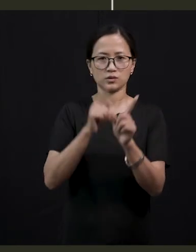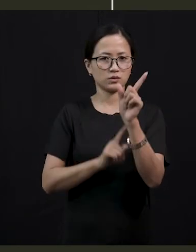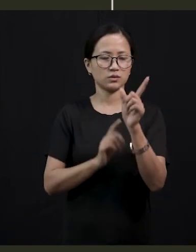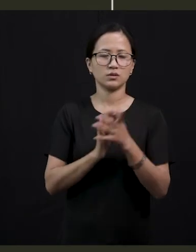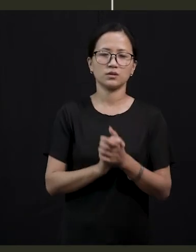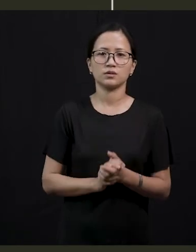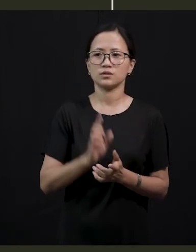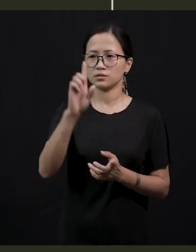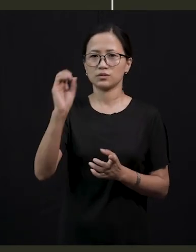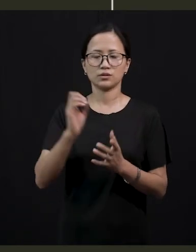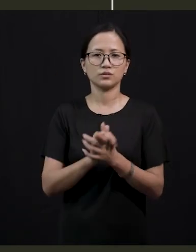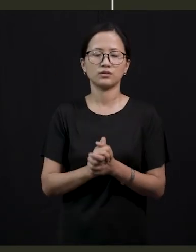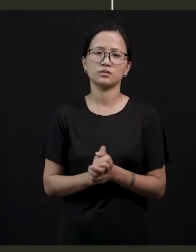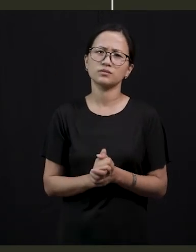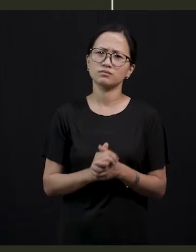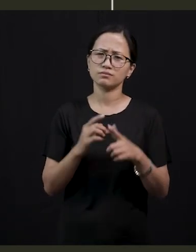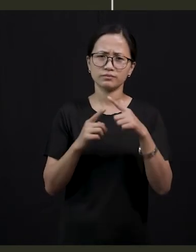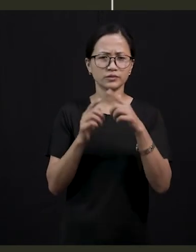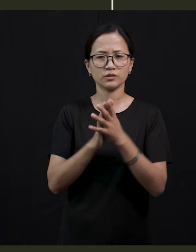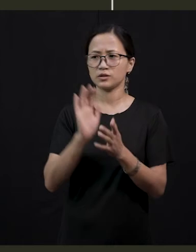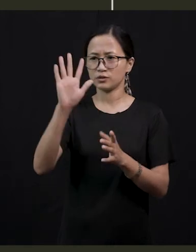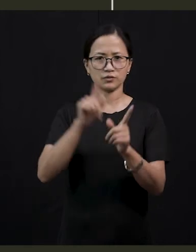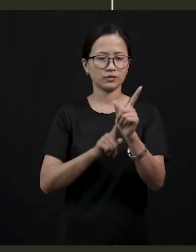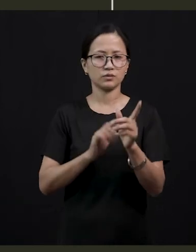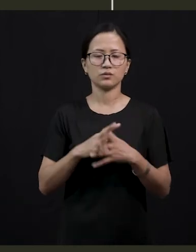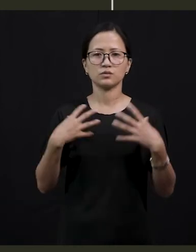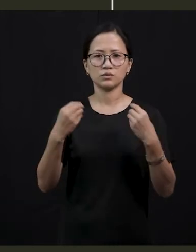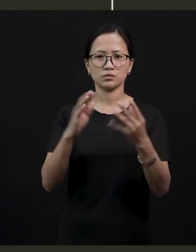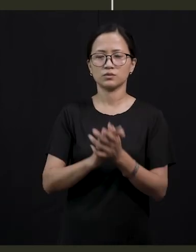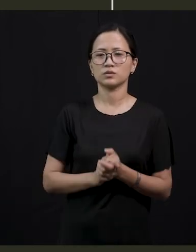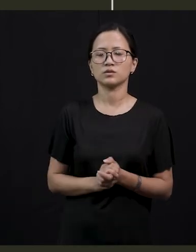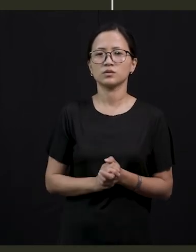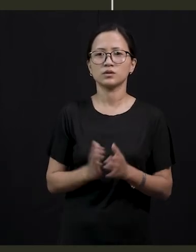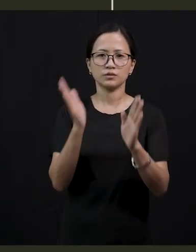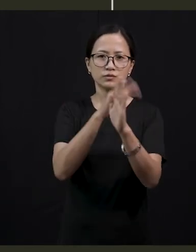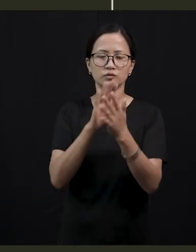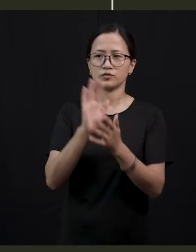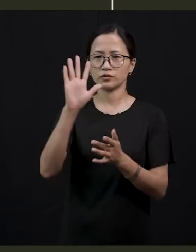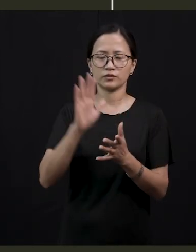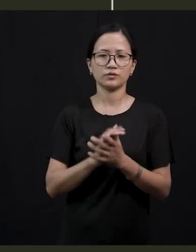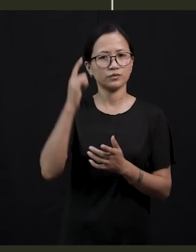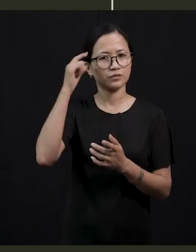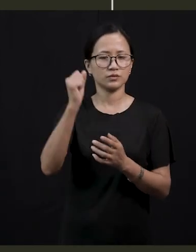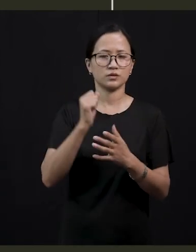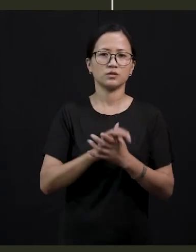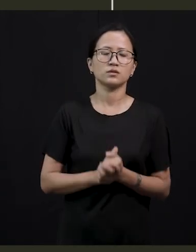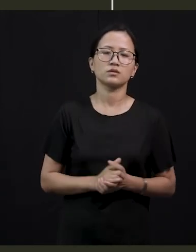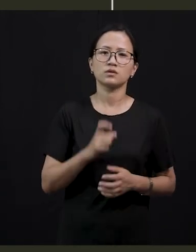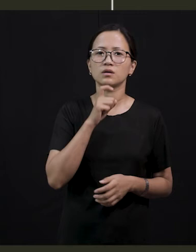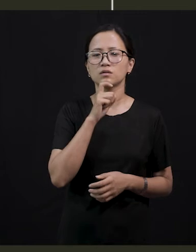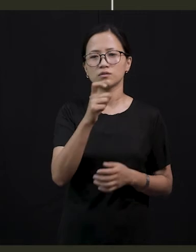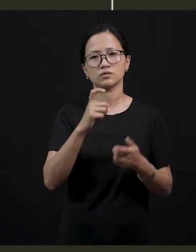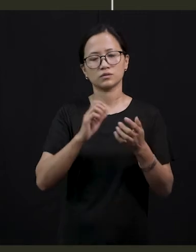So basically the tenure is 5 years, but if the governor wants, it can dissolve before the 5 years, but remember, he has to